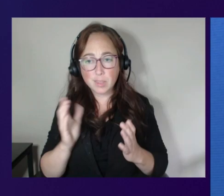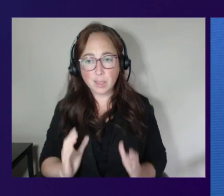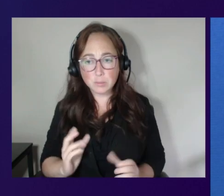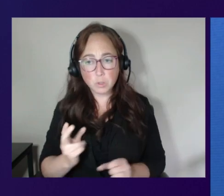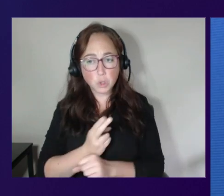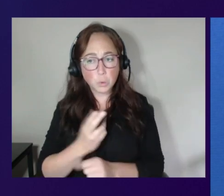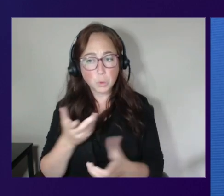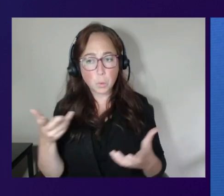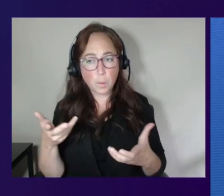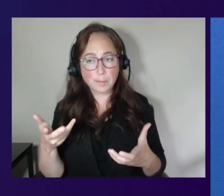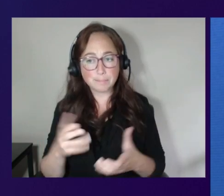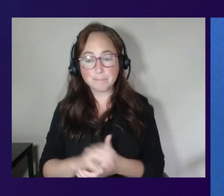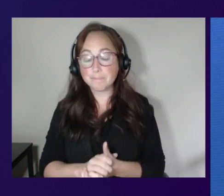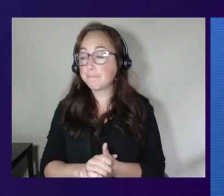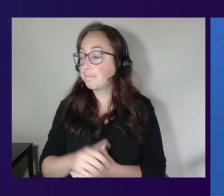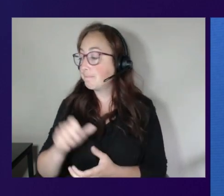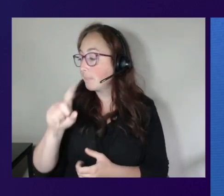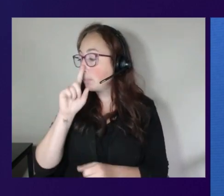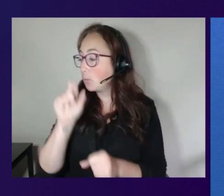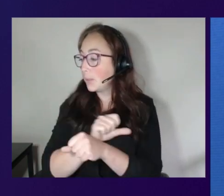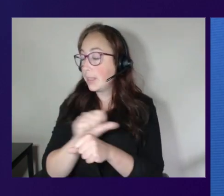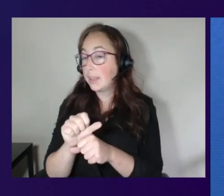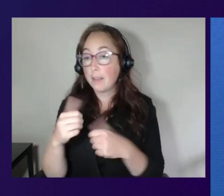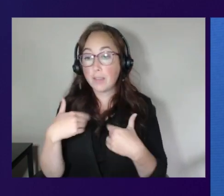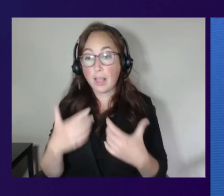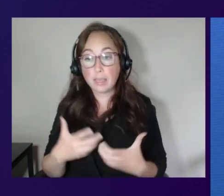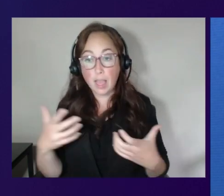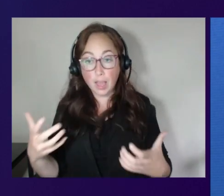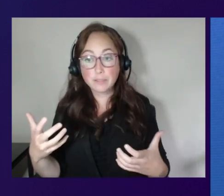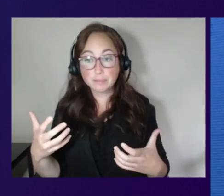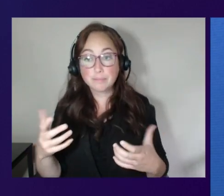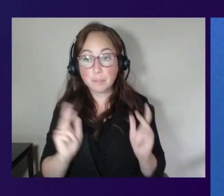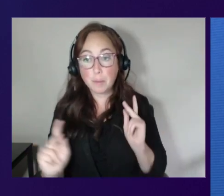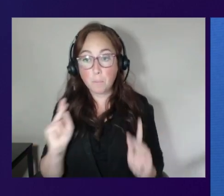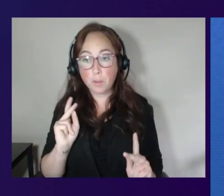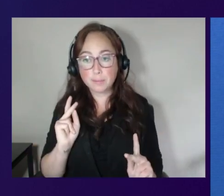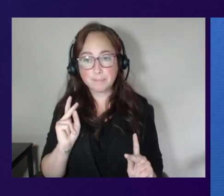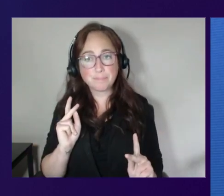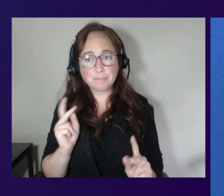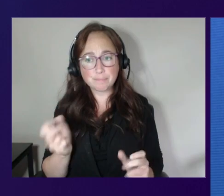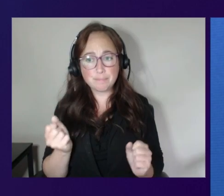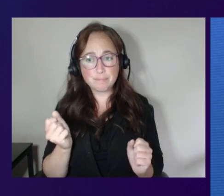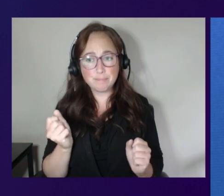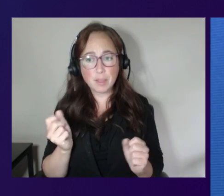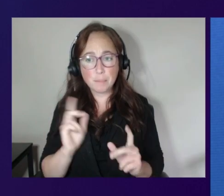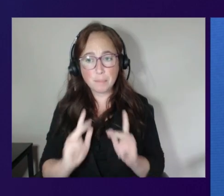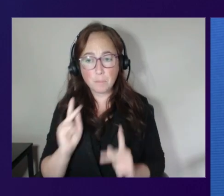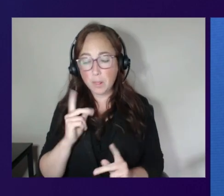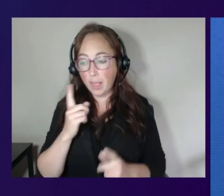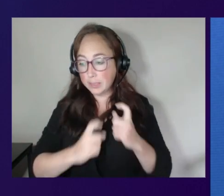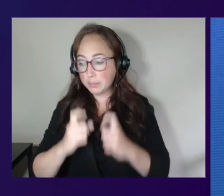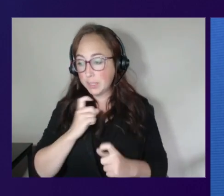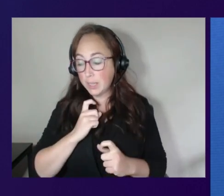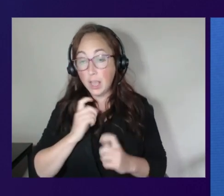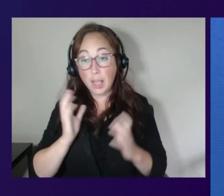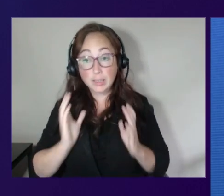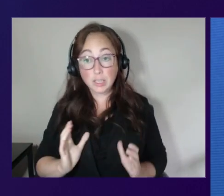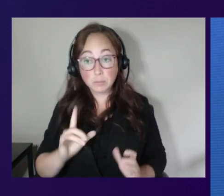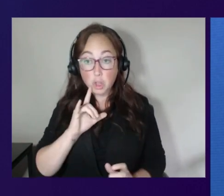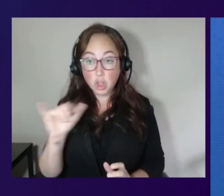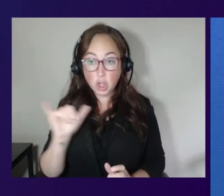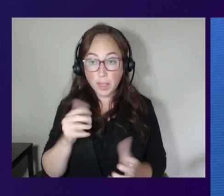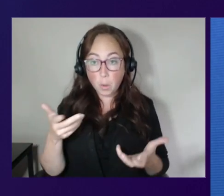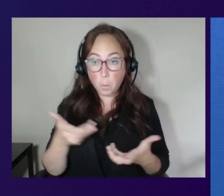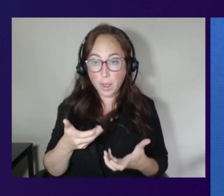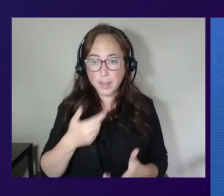WorkSpaces Web for? Yeah, absolutely. So there's a lot. People, I get a hard time from this sometimes because folks ask me, well, what does a customer look like? Yeah. And I go, well, go